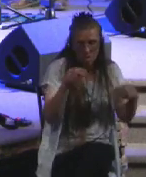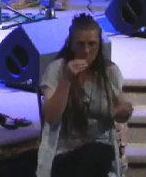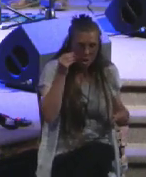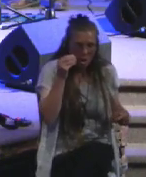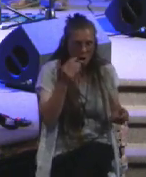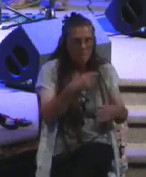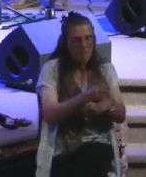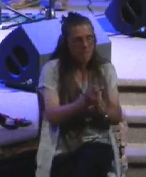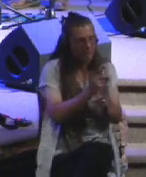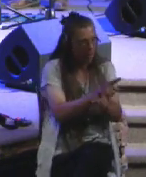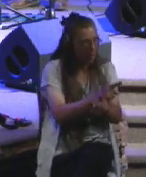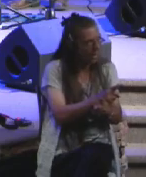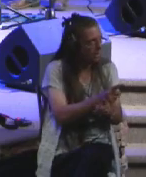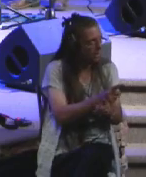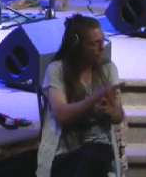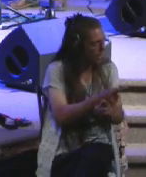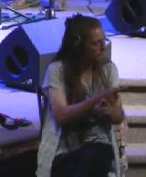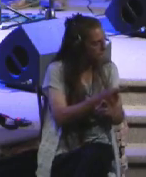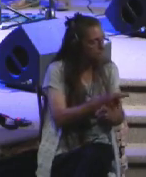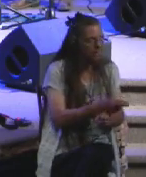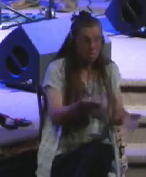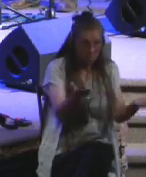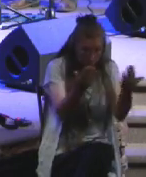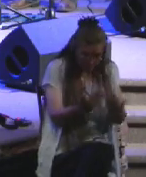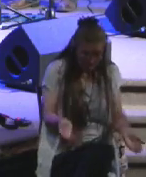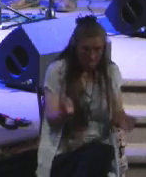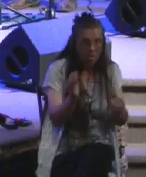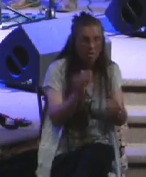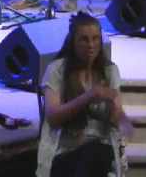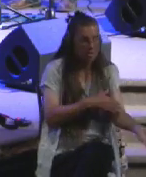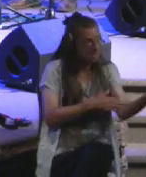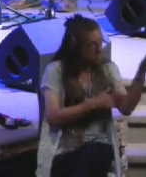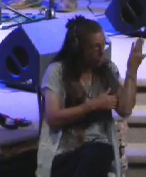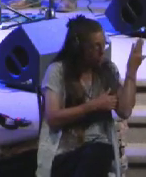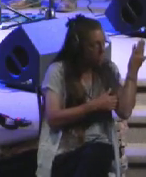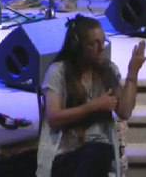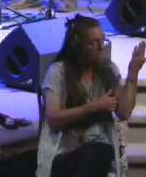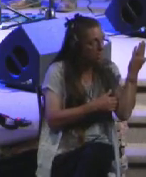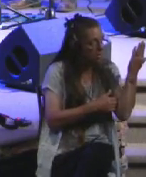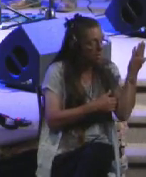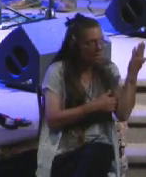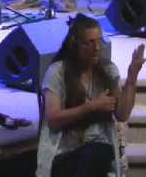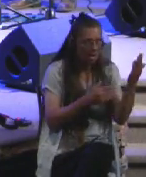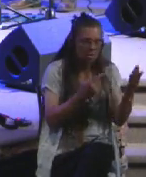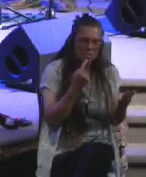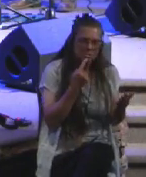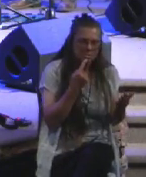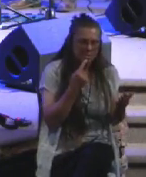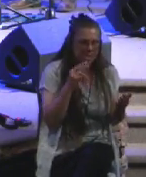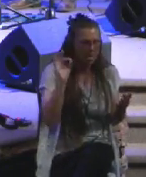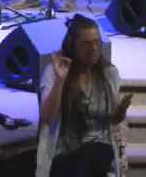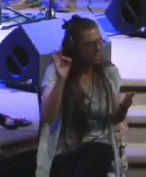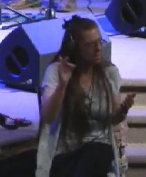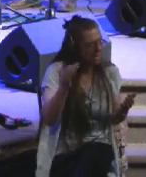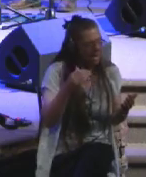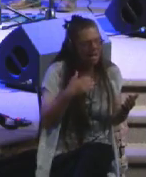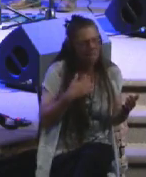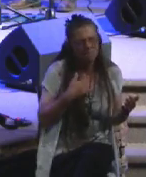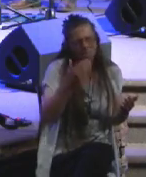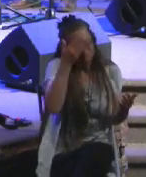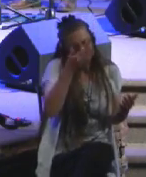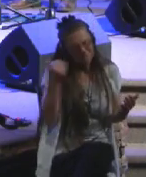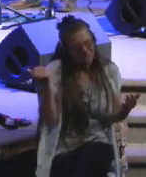You may be here this morning And you would say, Pastor Mike, I'm doing my best to love God,